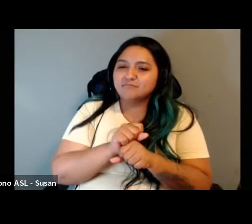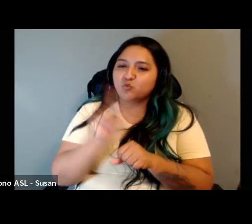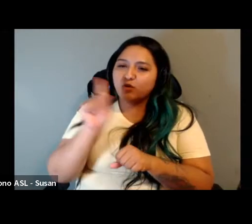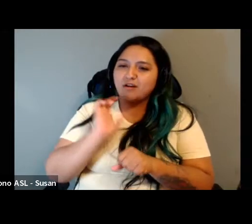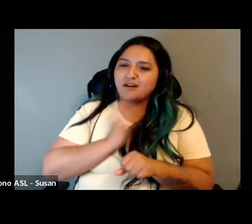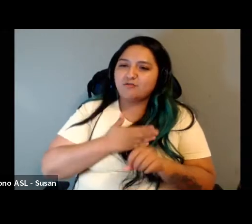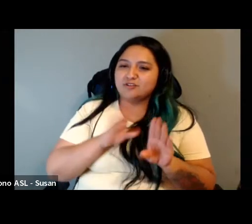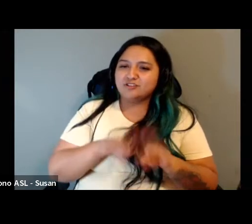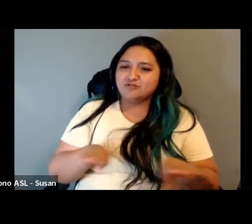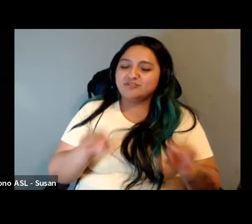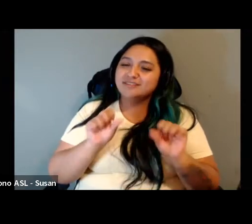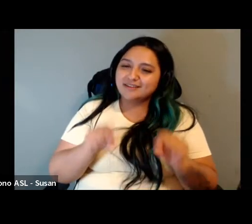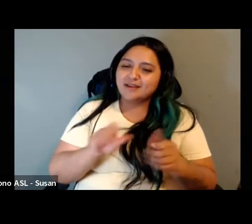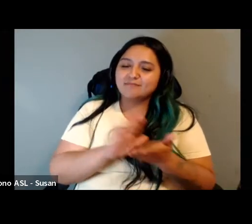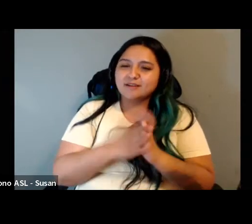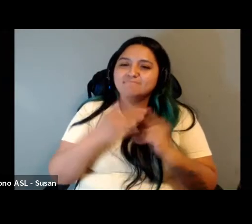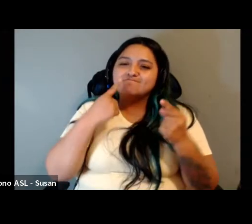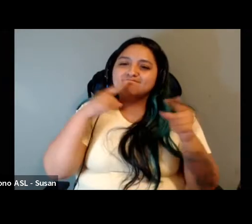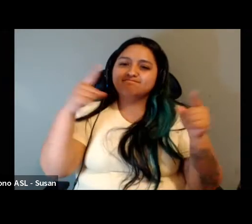thrive.